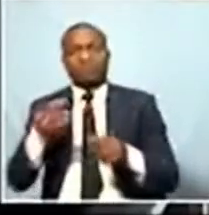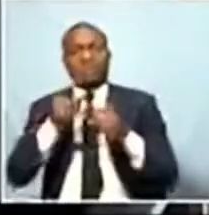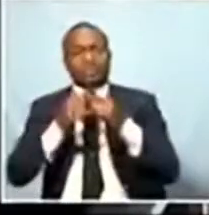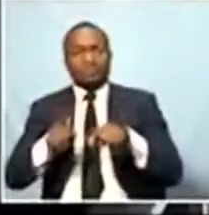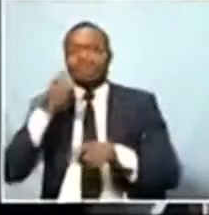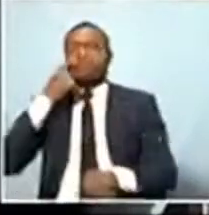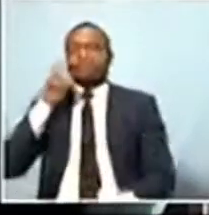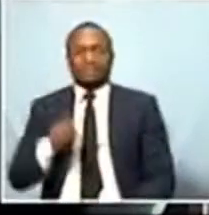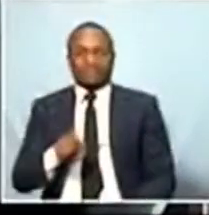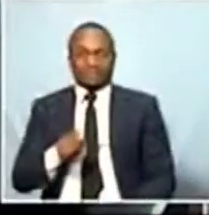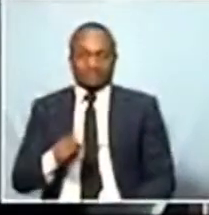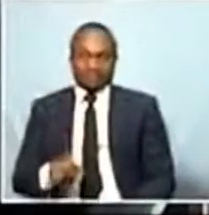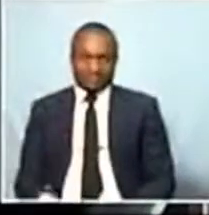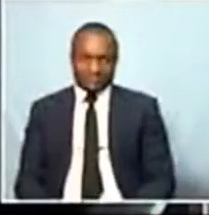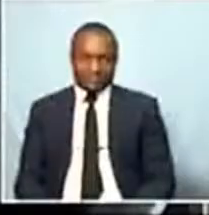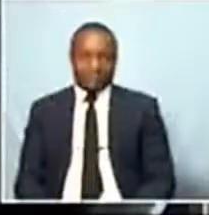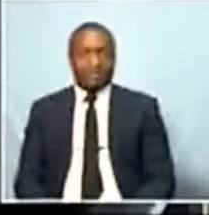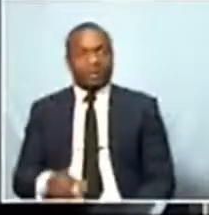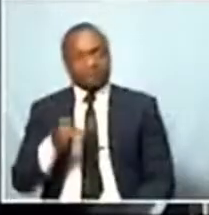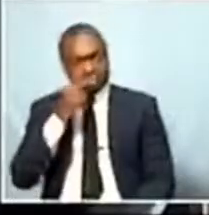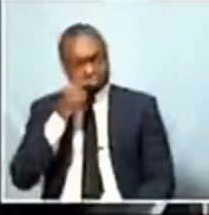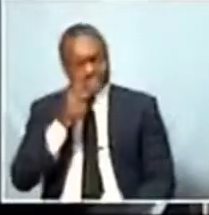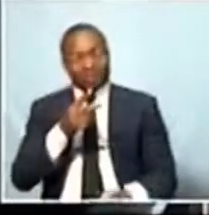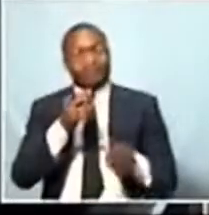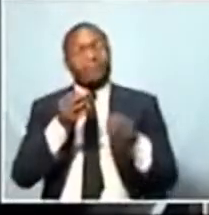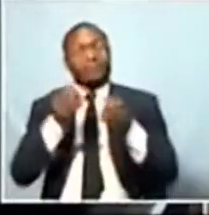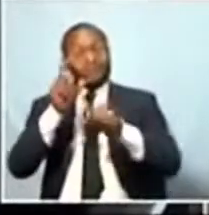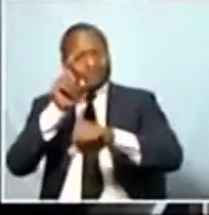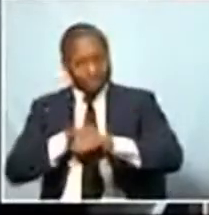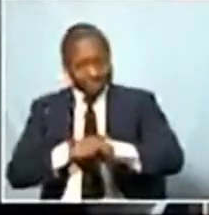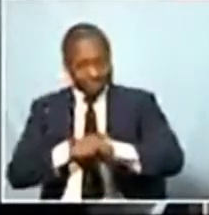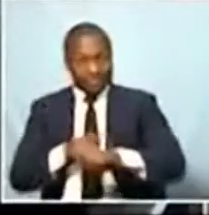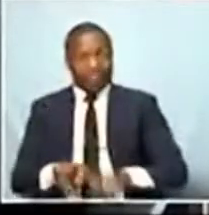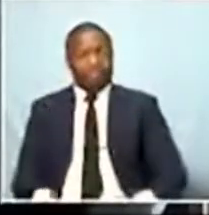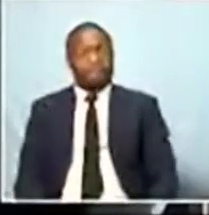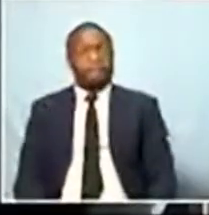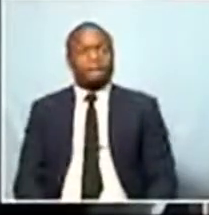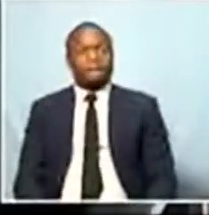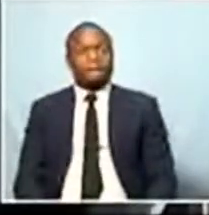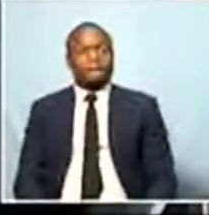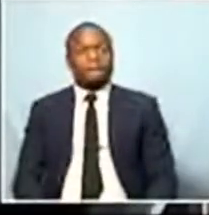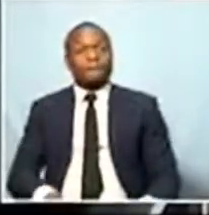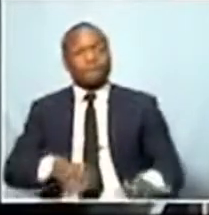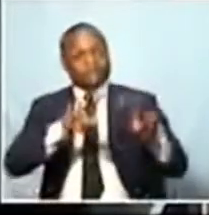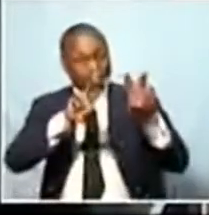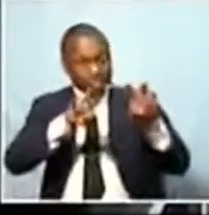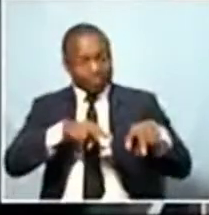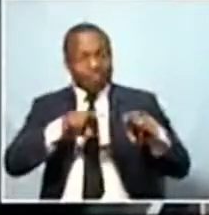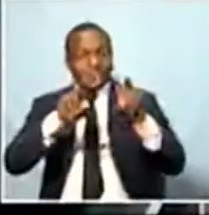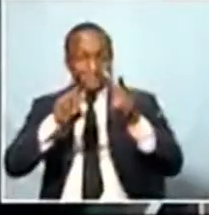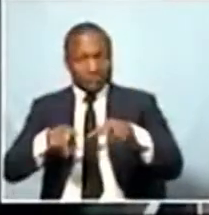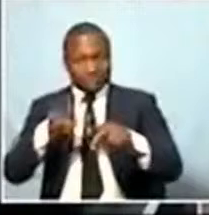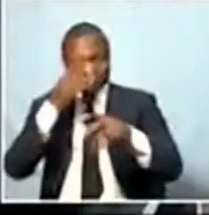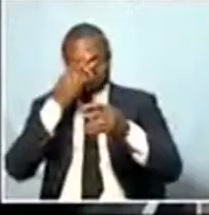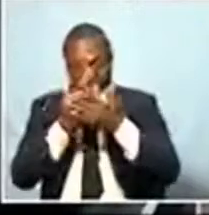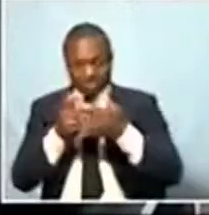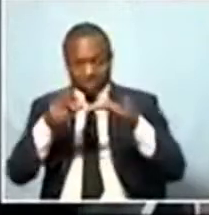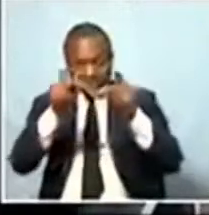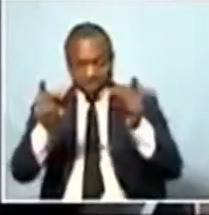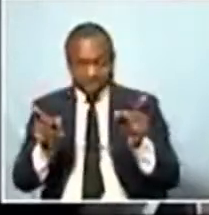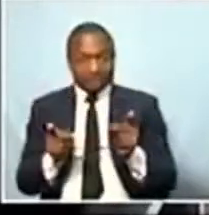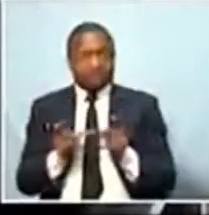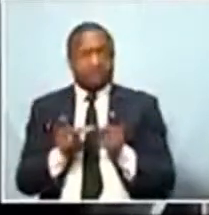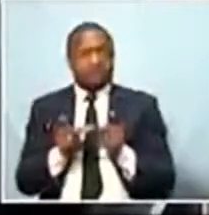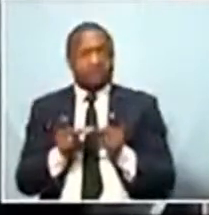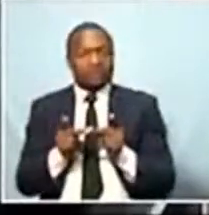command. We do see several times during our inspections at detention facilities, police